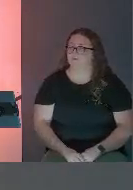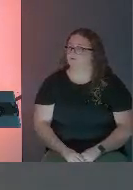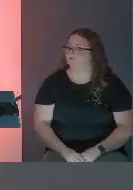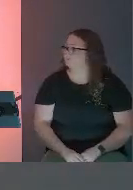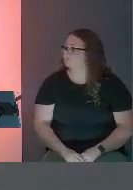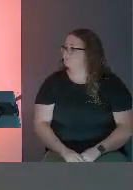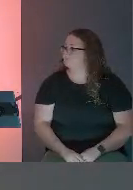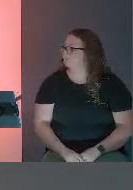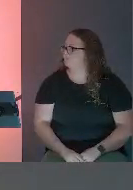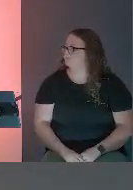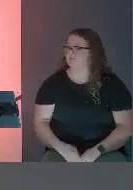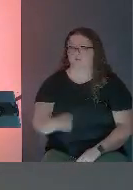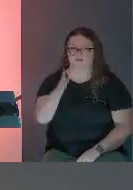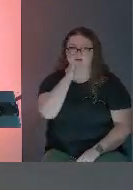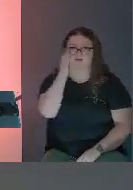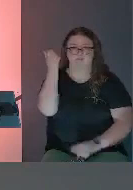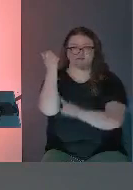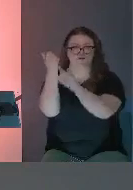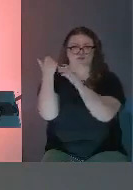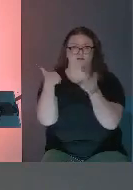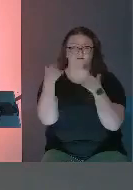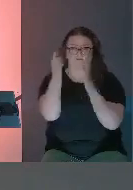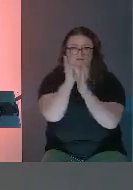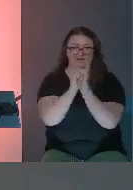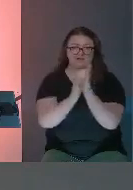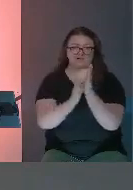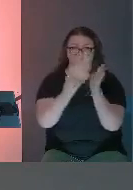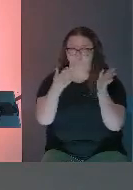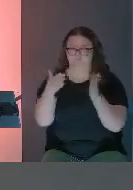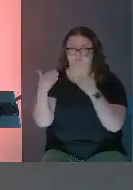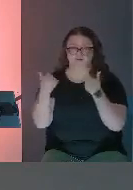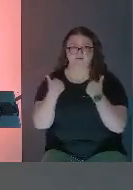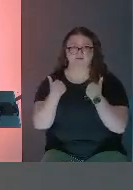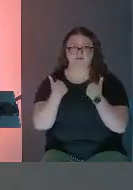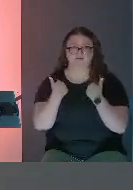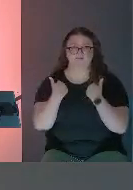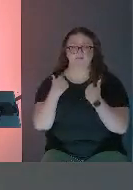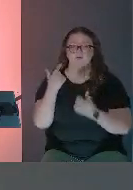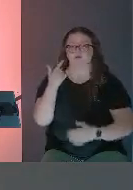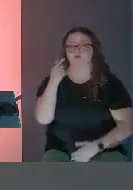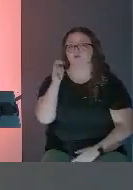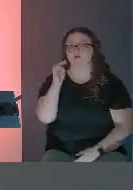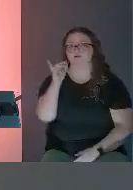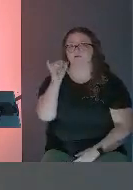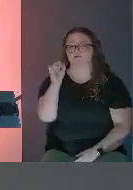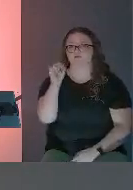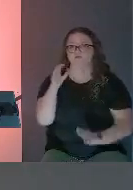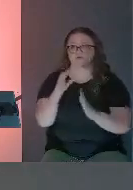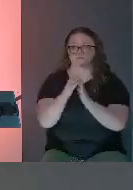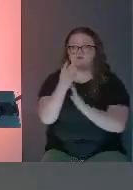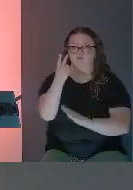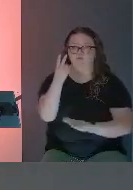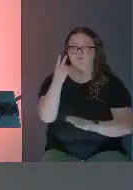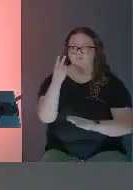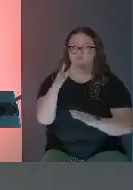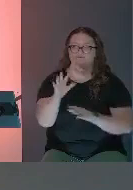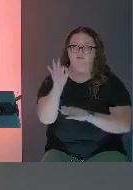God's got a design. And in Genesis chapter number 2, you find his perfect plan for